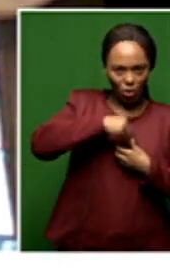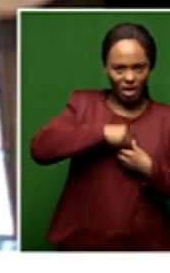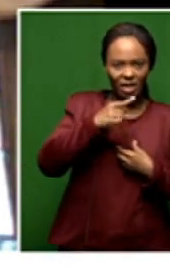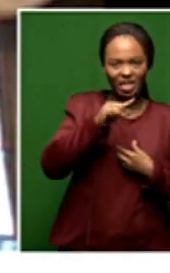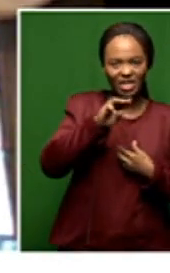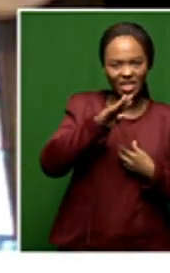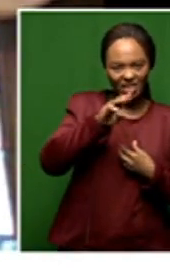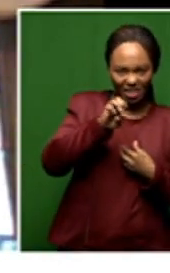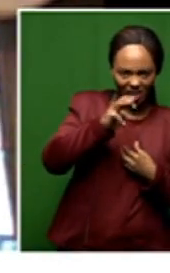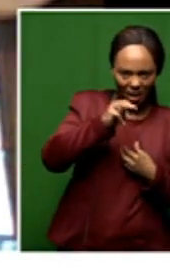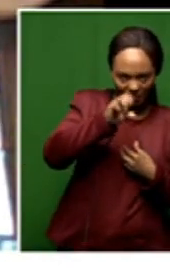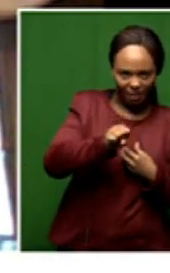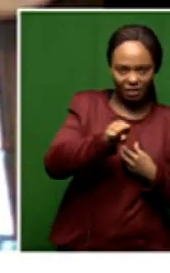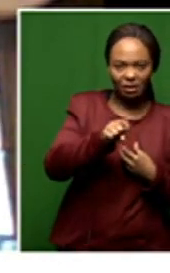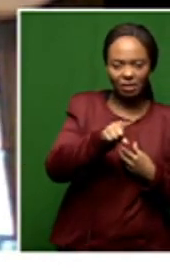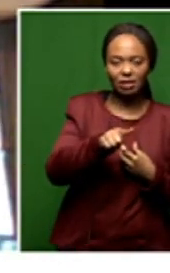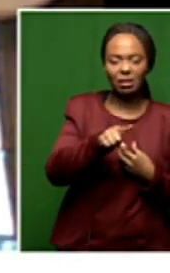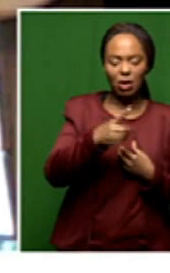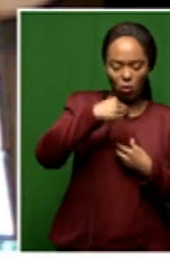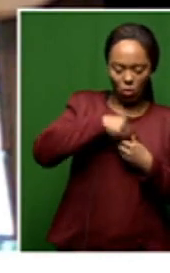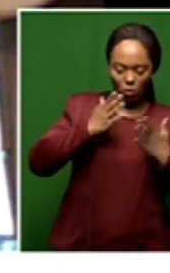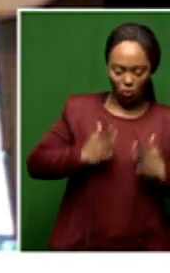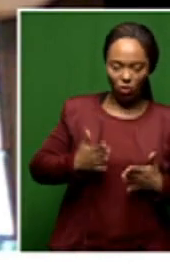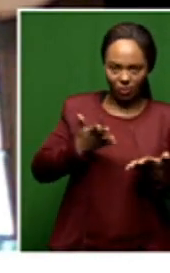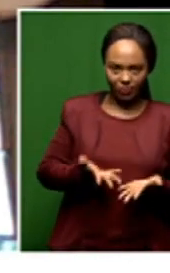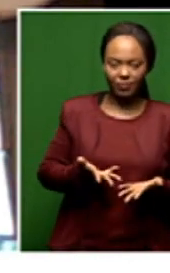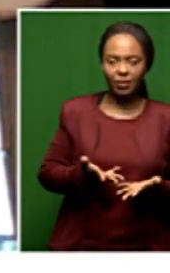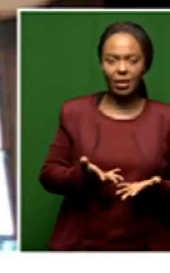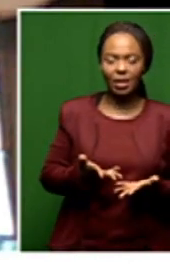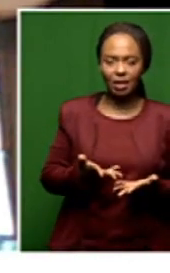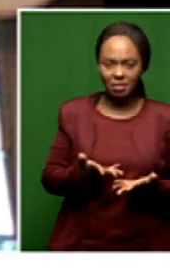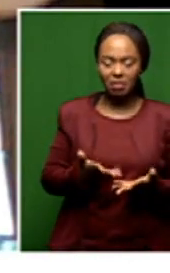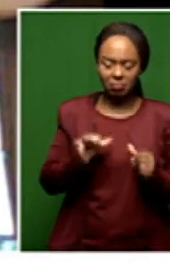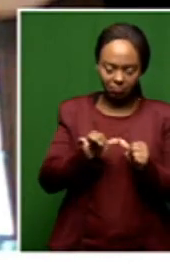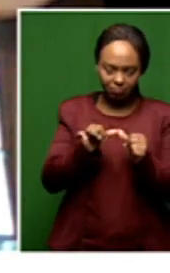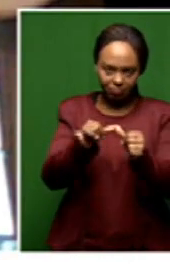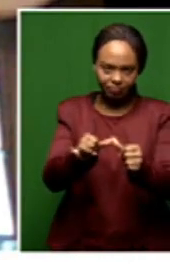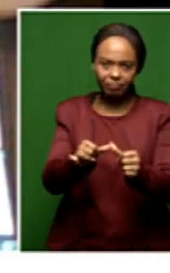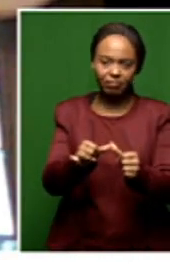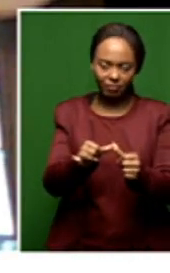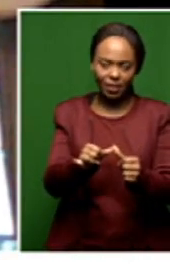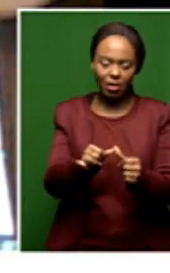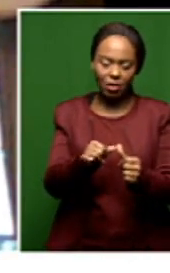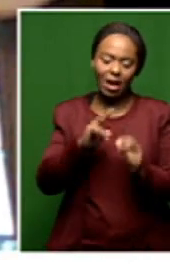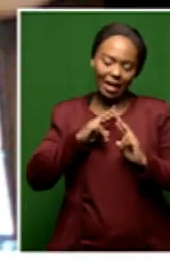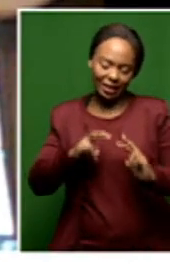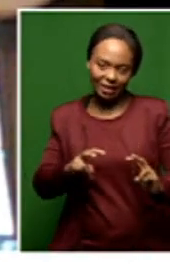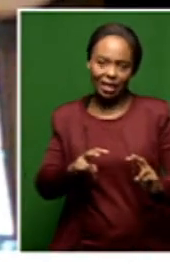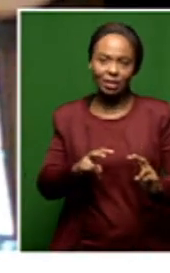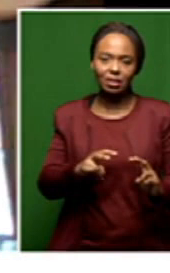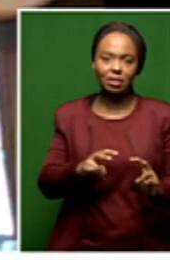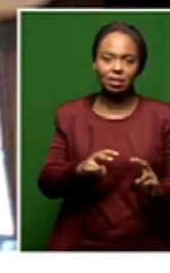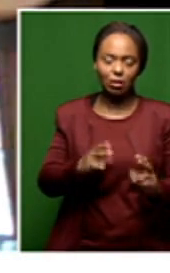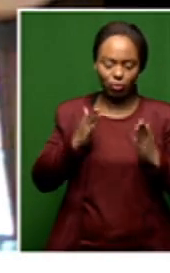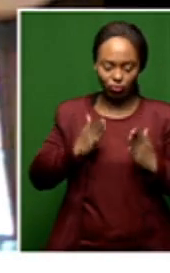And it's an ongoing, incredibly exciting area of research where